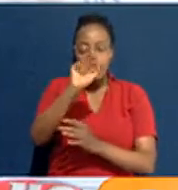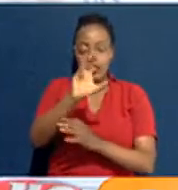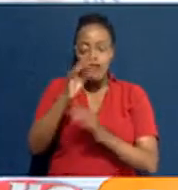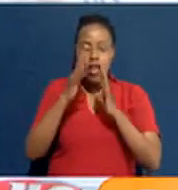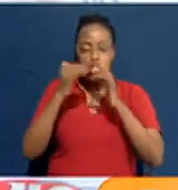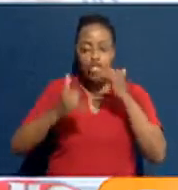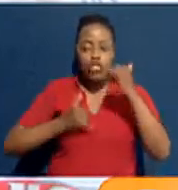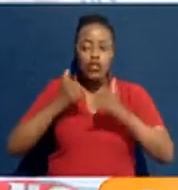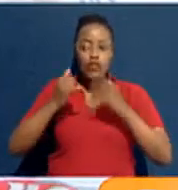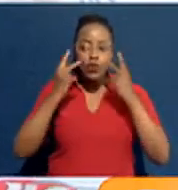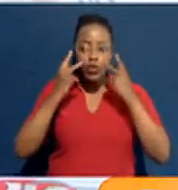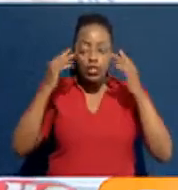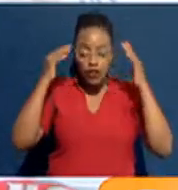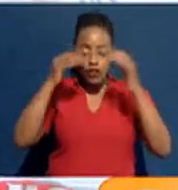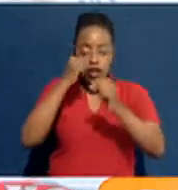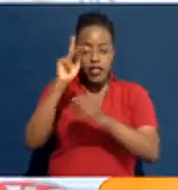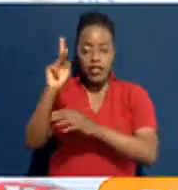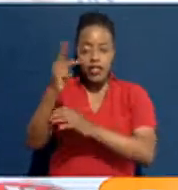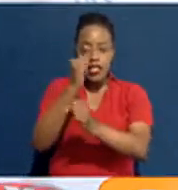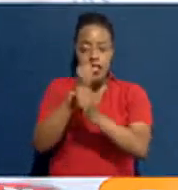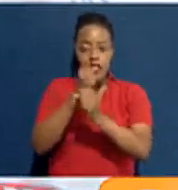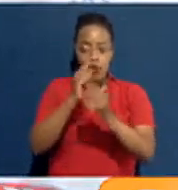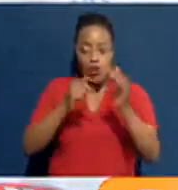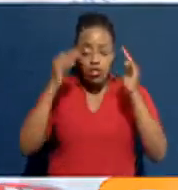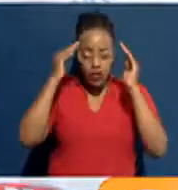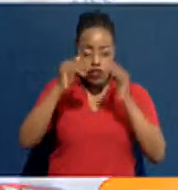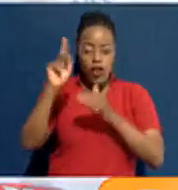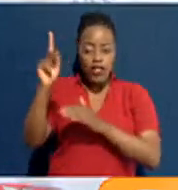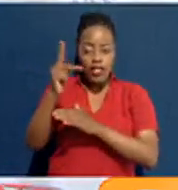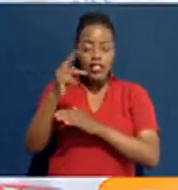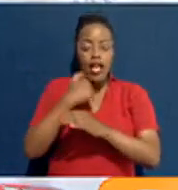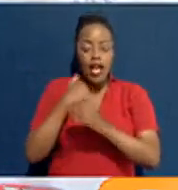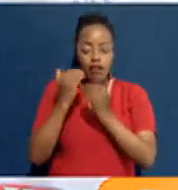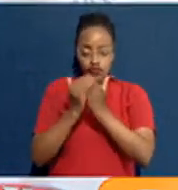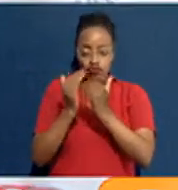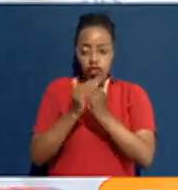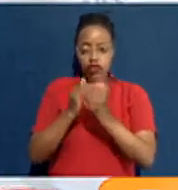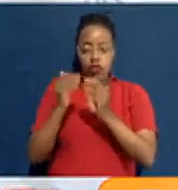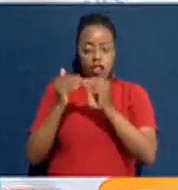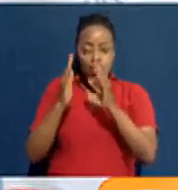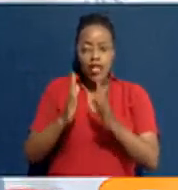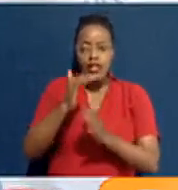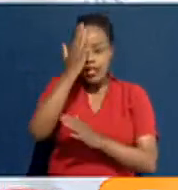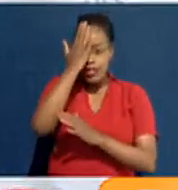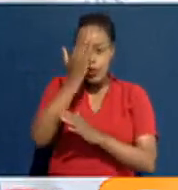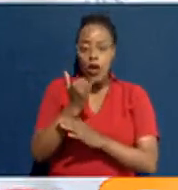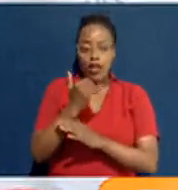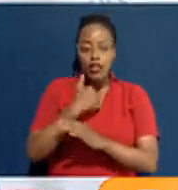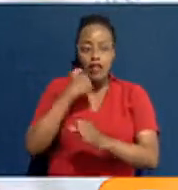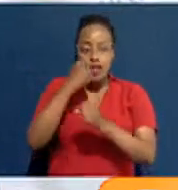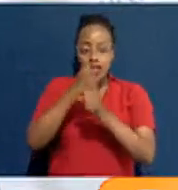joy to see what Focus Kenya has done. Focus Kenya has nurtured leaders, because that's one of our